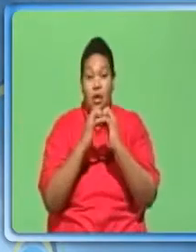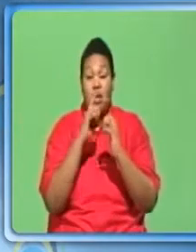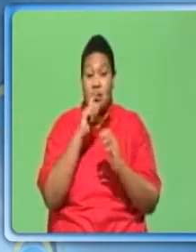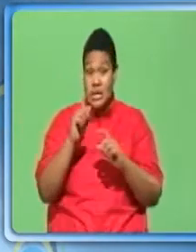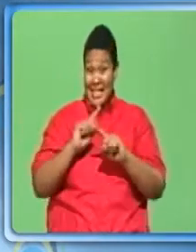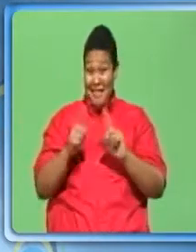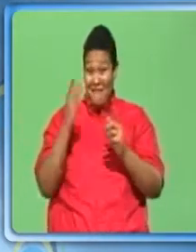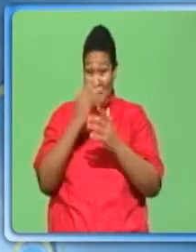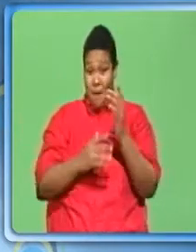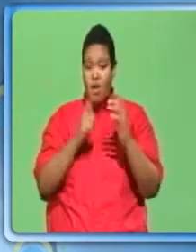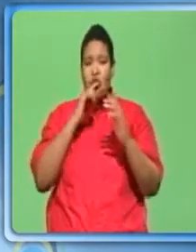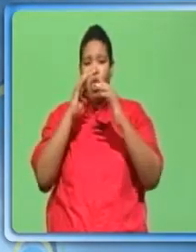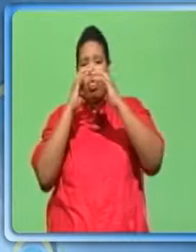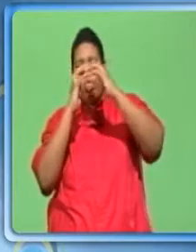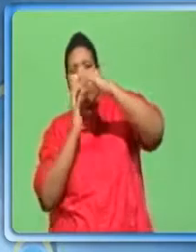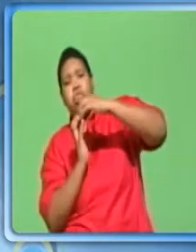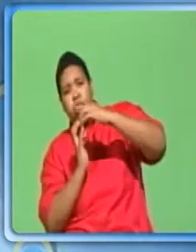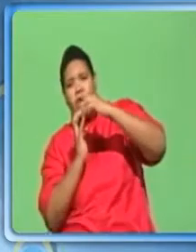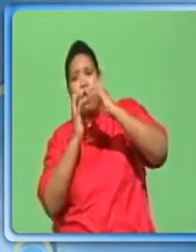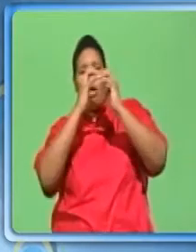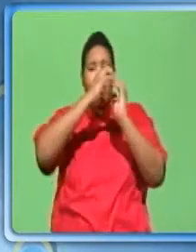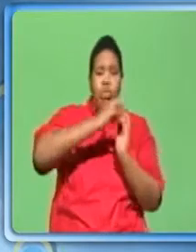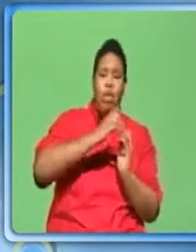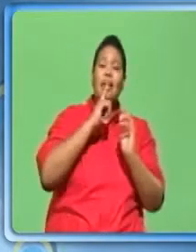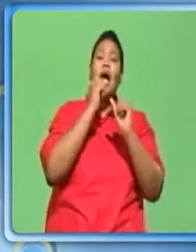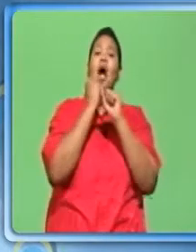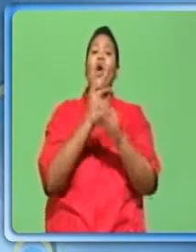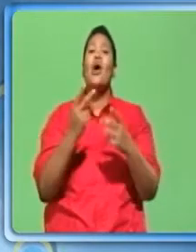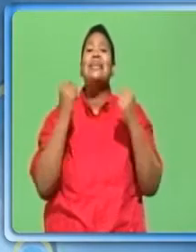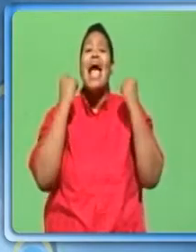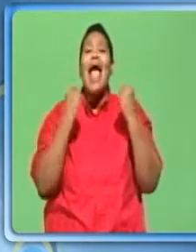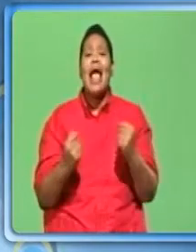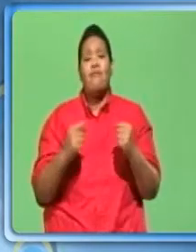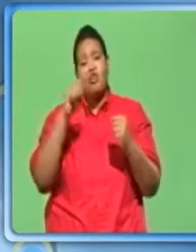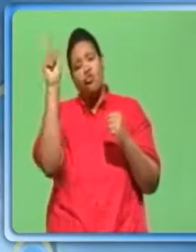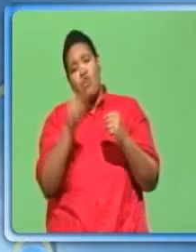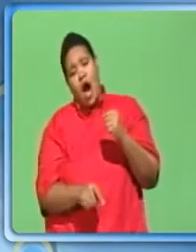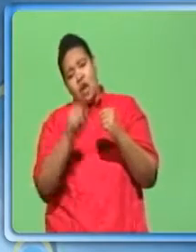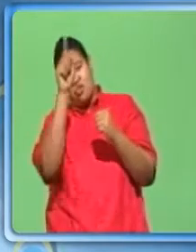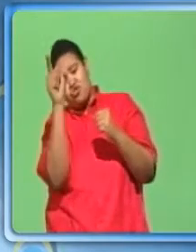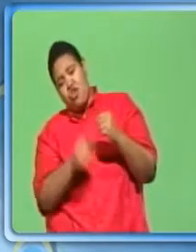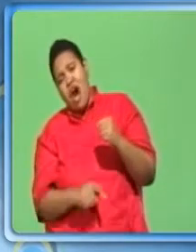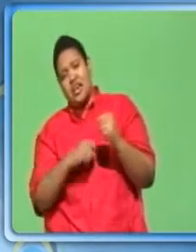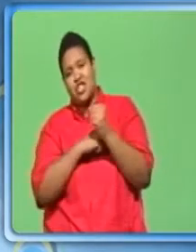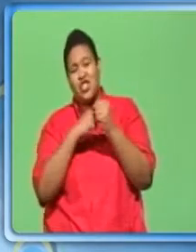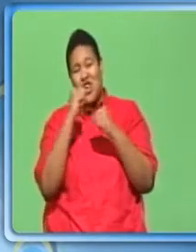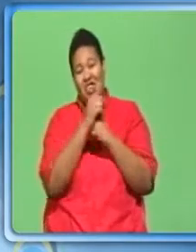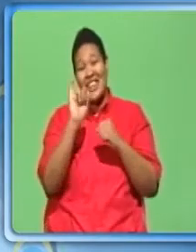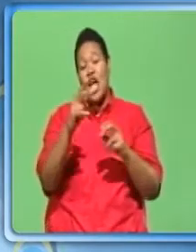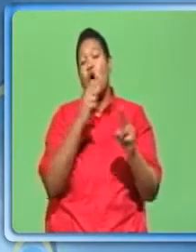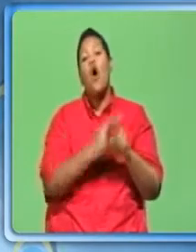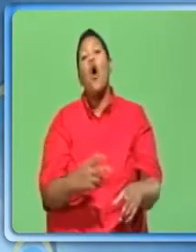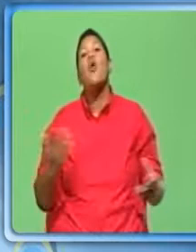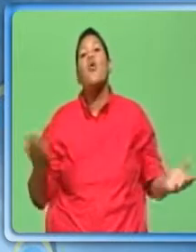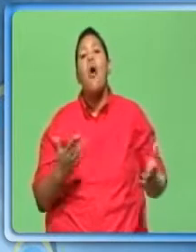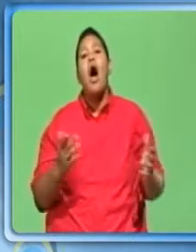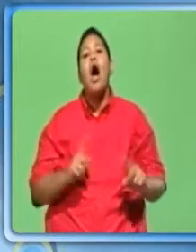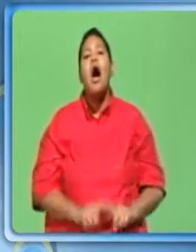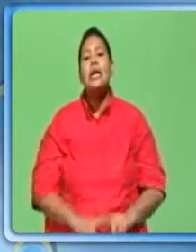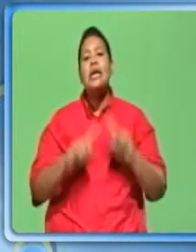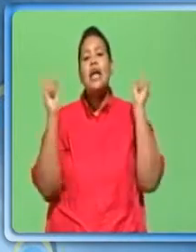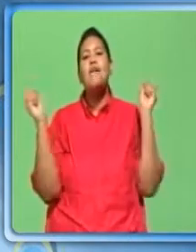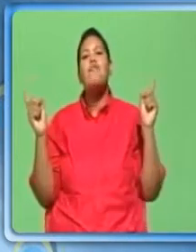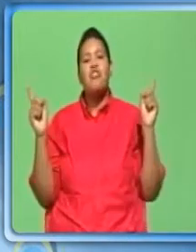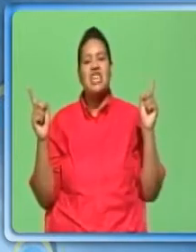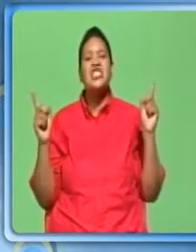sinks unevenly, which can cause severe cracking in the structure. This is called